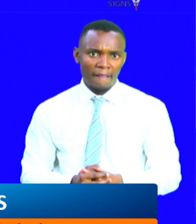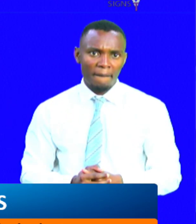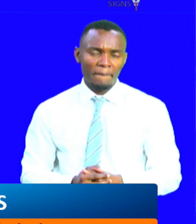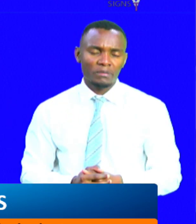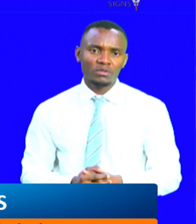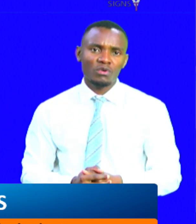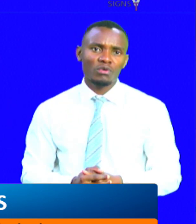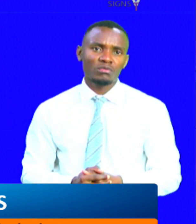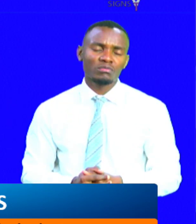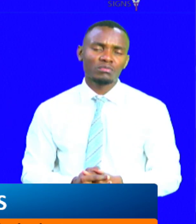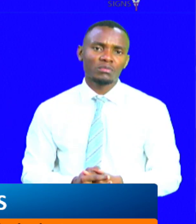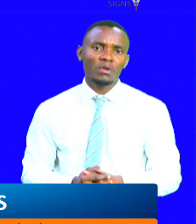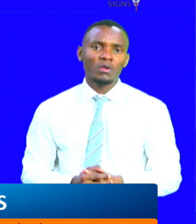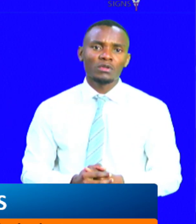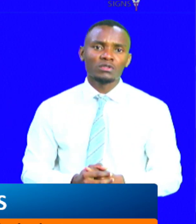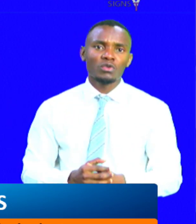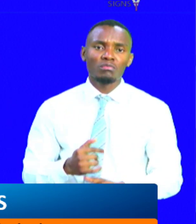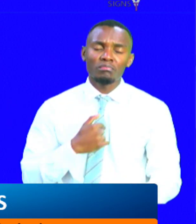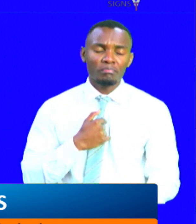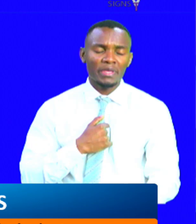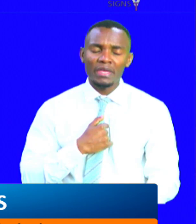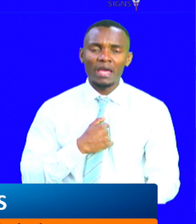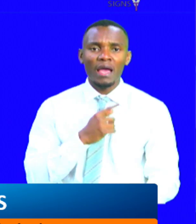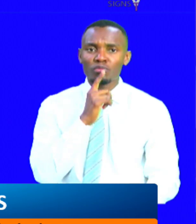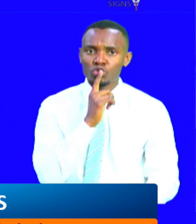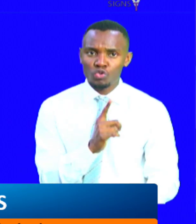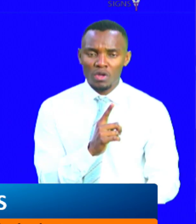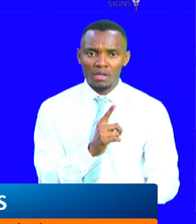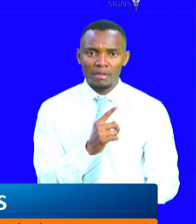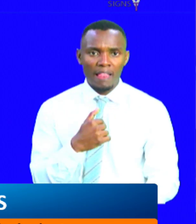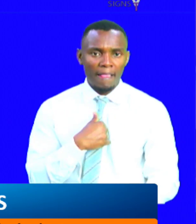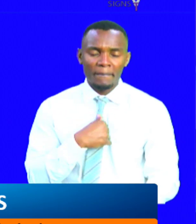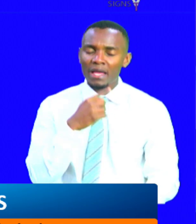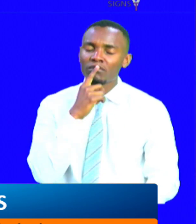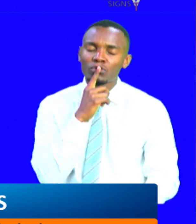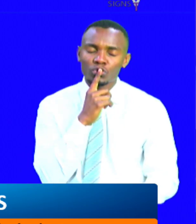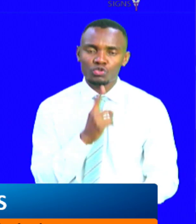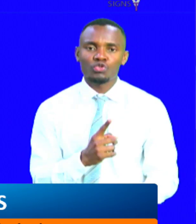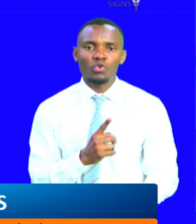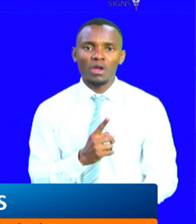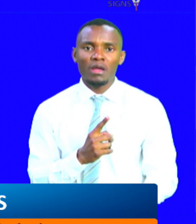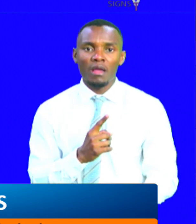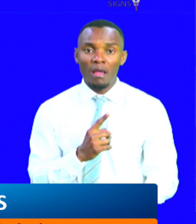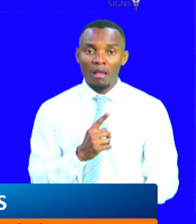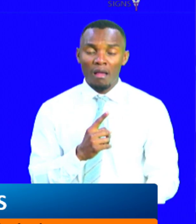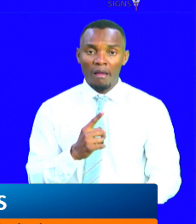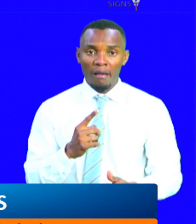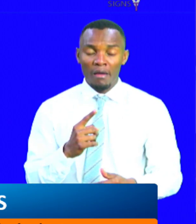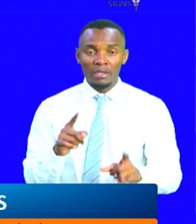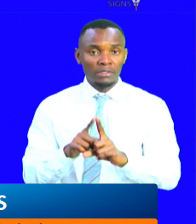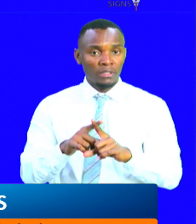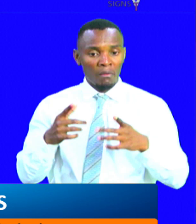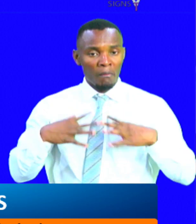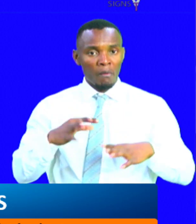with no doubt and with certainty, me as Ndindi Nyoro and the people of Murang'a,